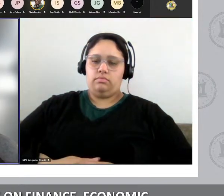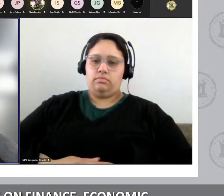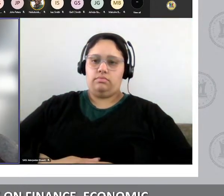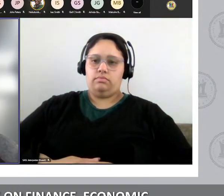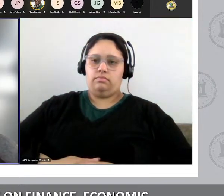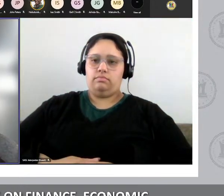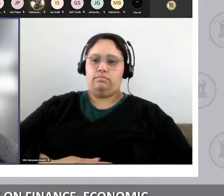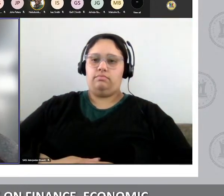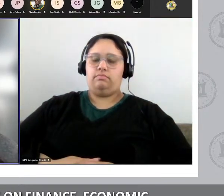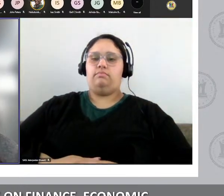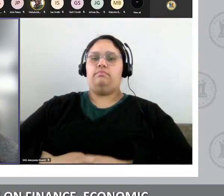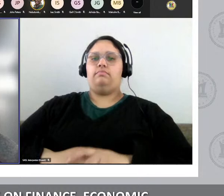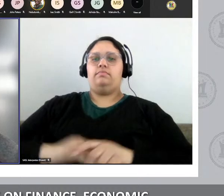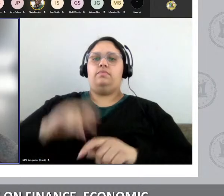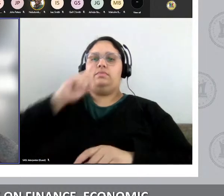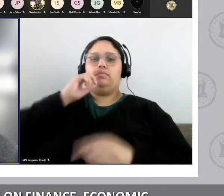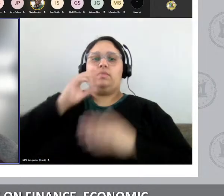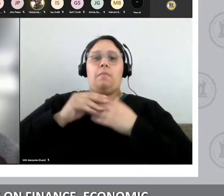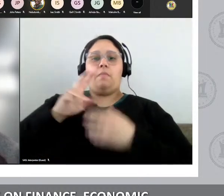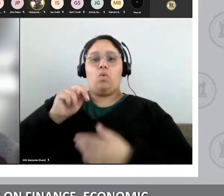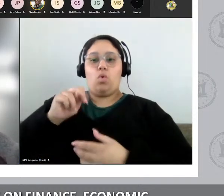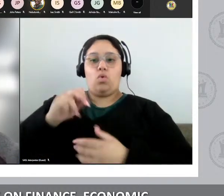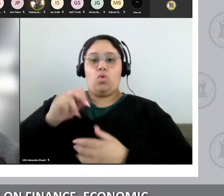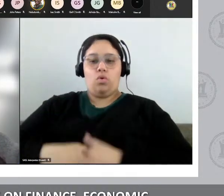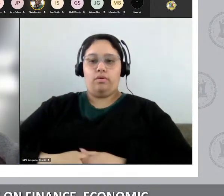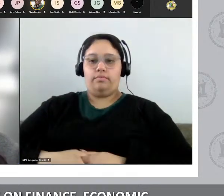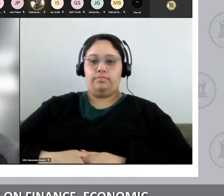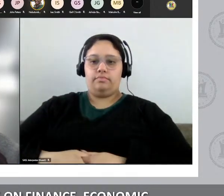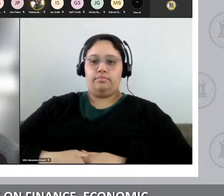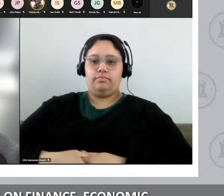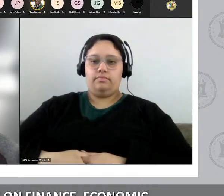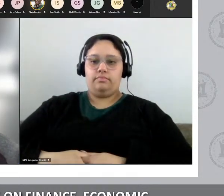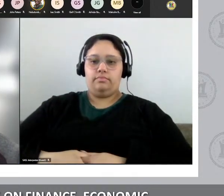Apologies, I recognize Member Nkonsho.